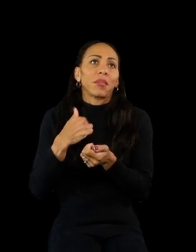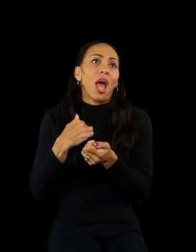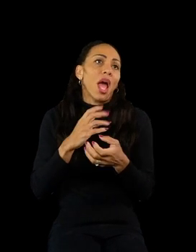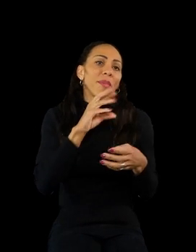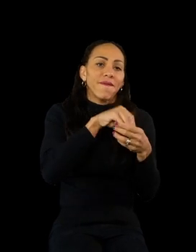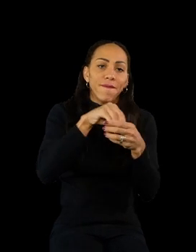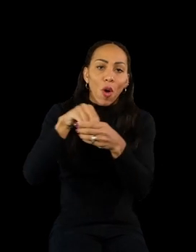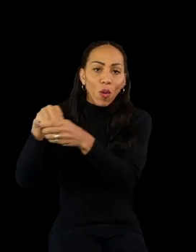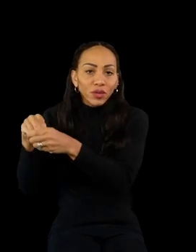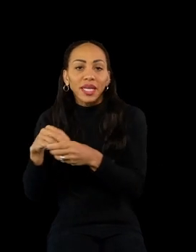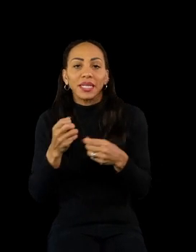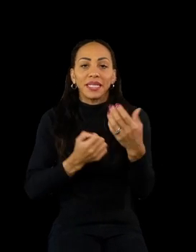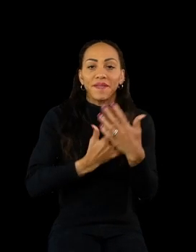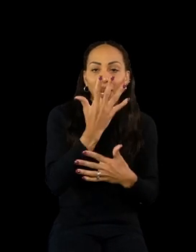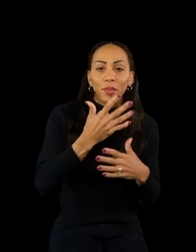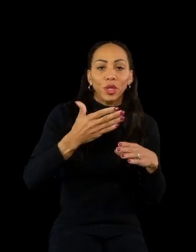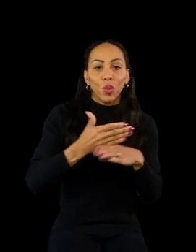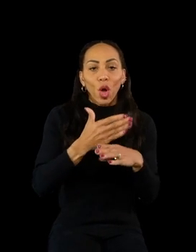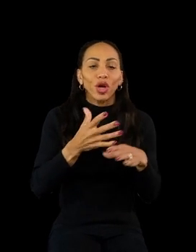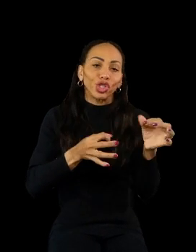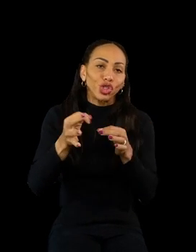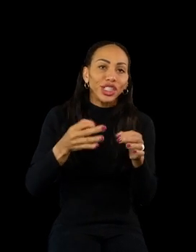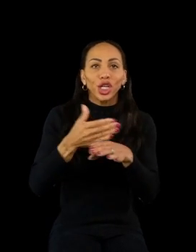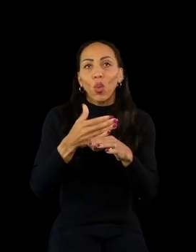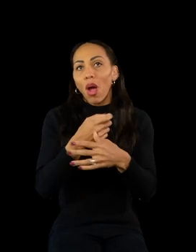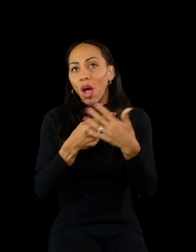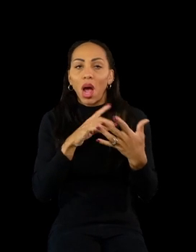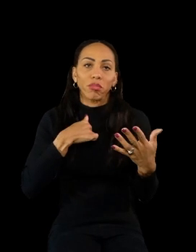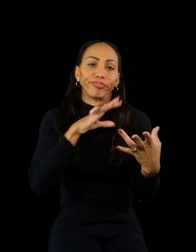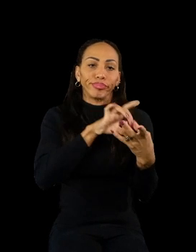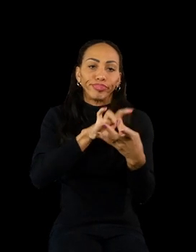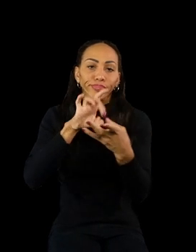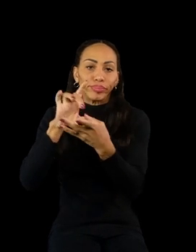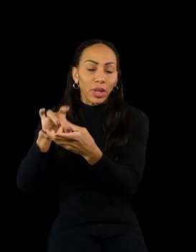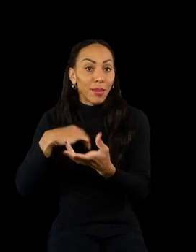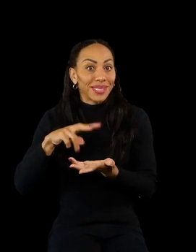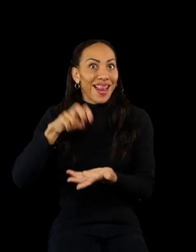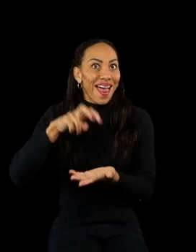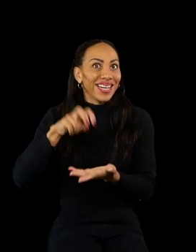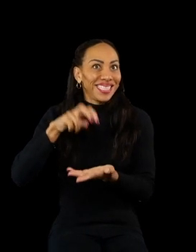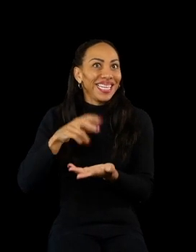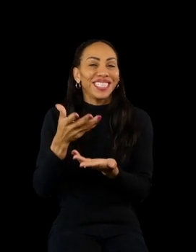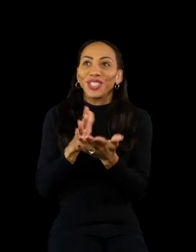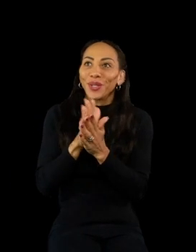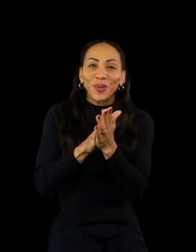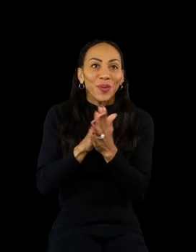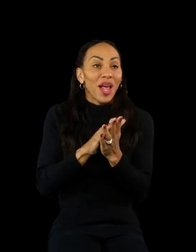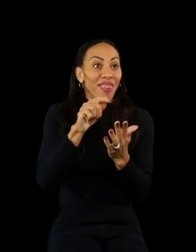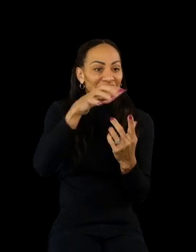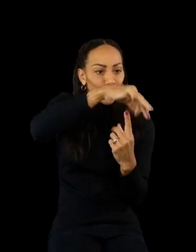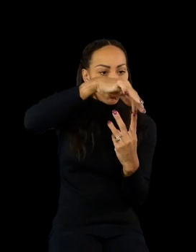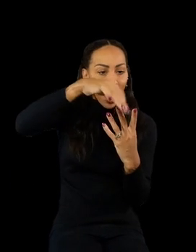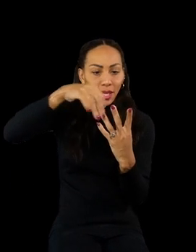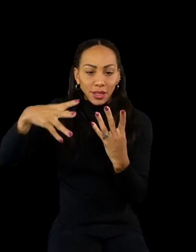all of our work, our development work, our theatre work, and our strategic work. And I'm very delighted that this is an opportunity for us to